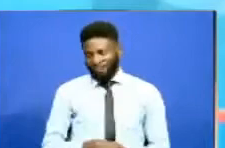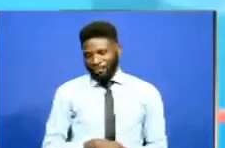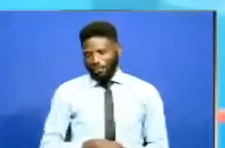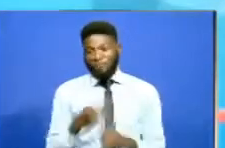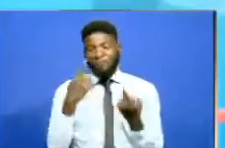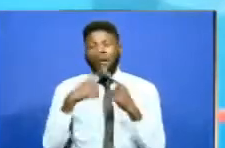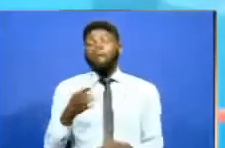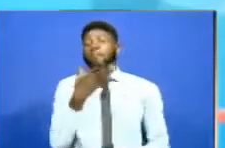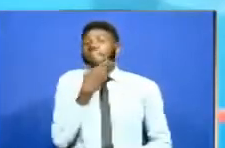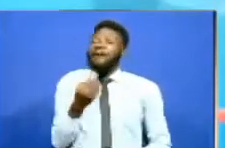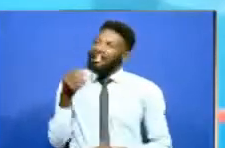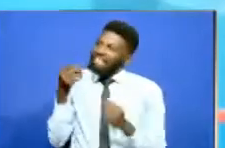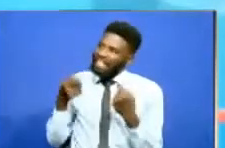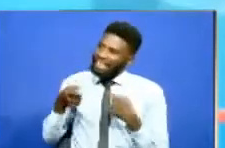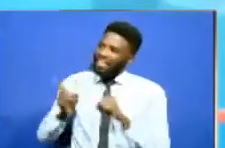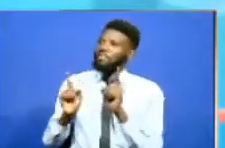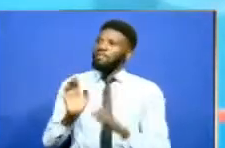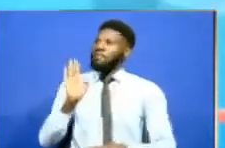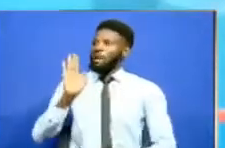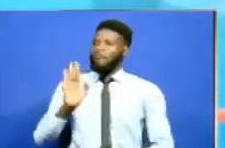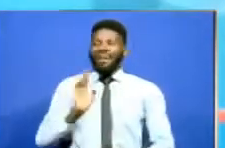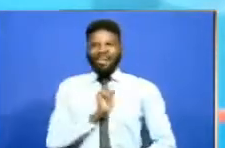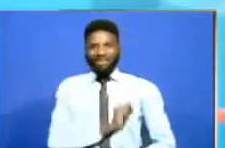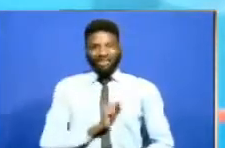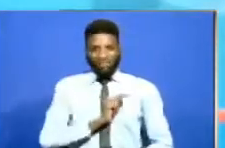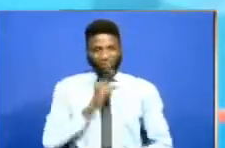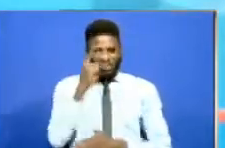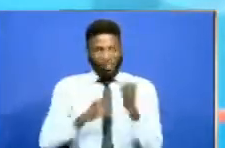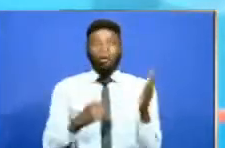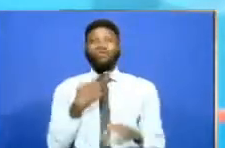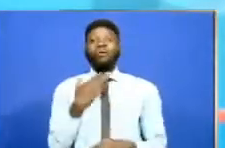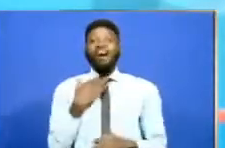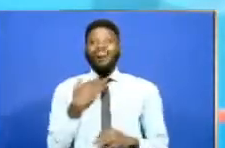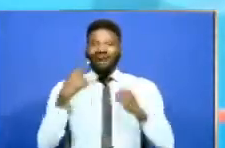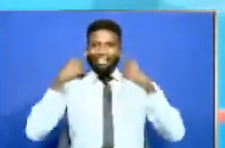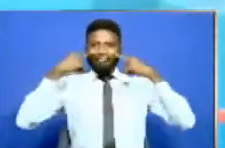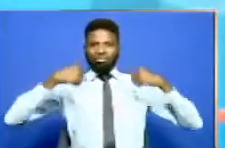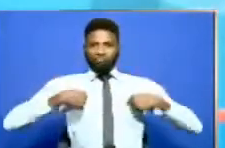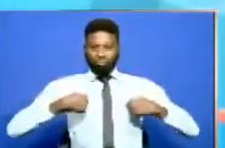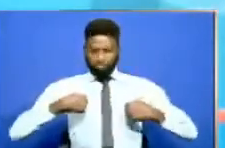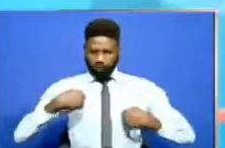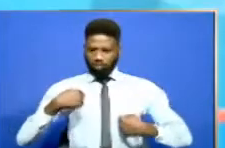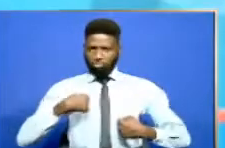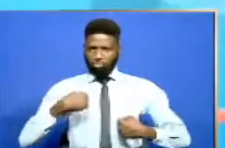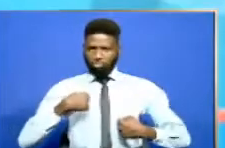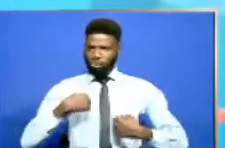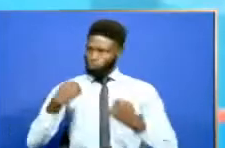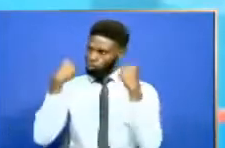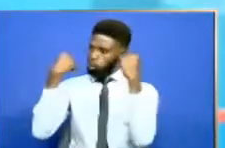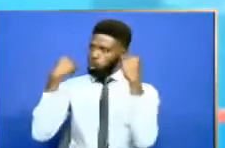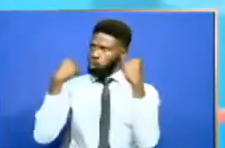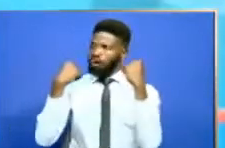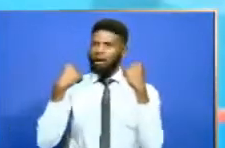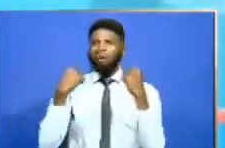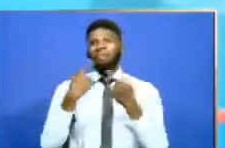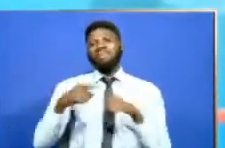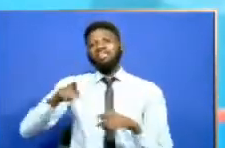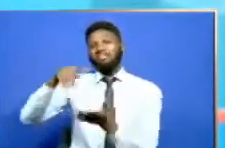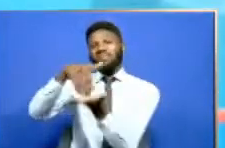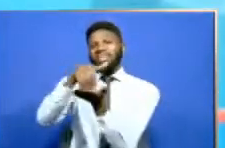is that they want to be seen to be the most powerful, even if they were the weakest. And I think it is